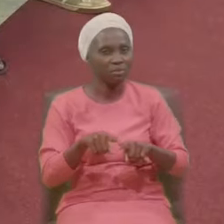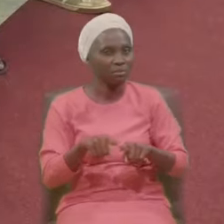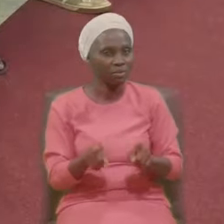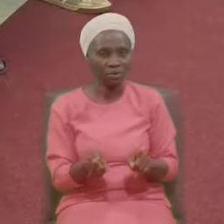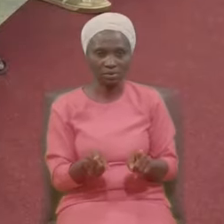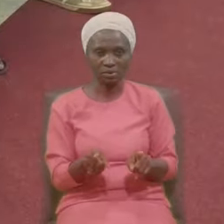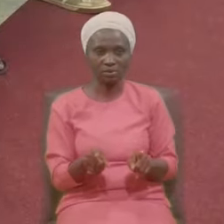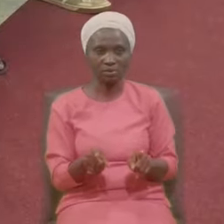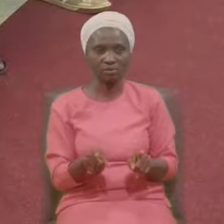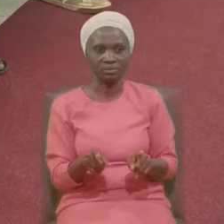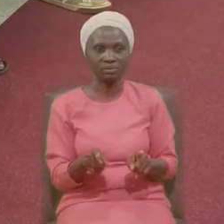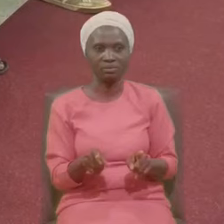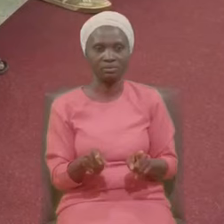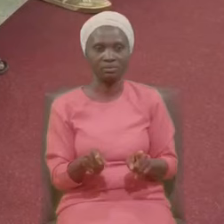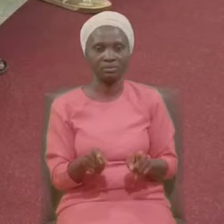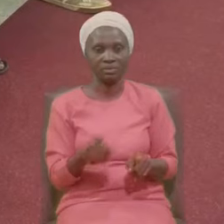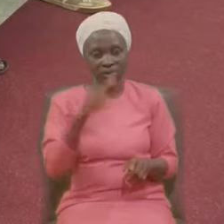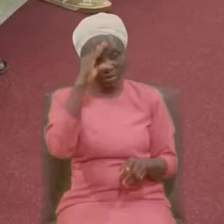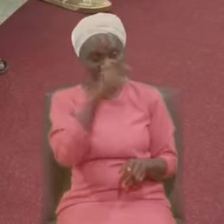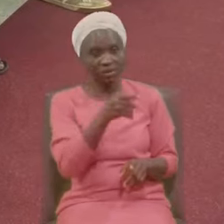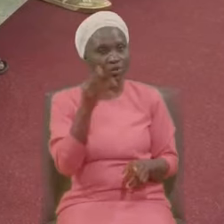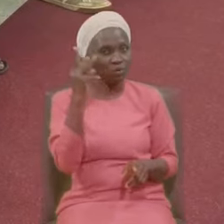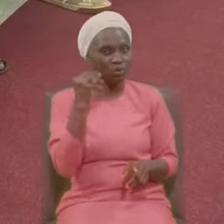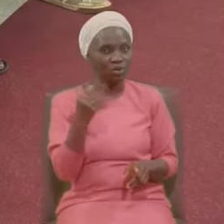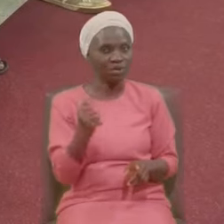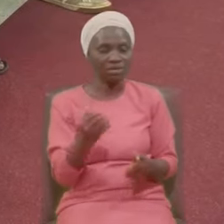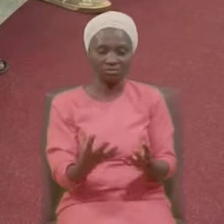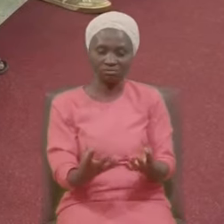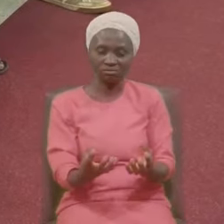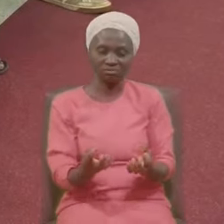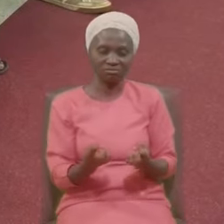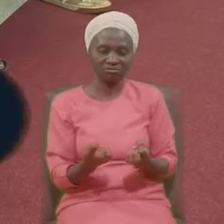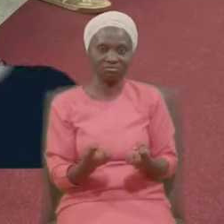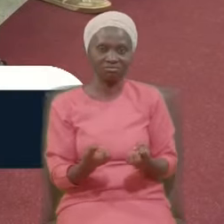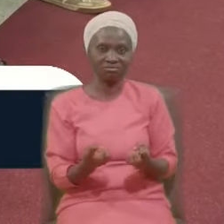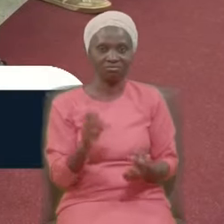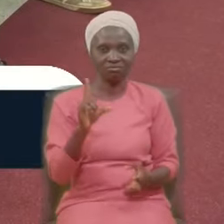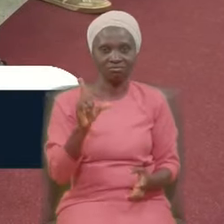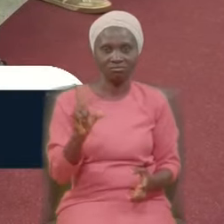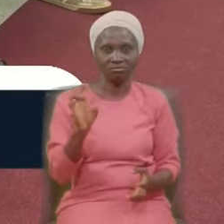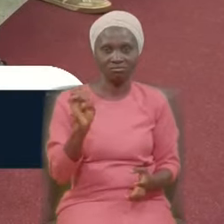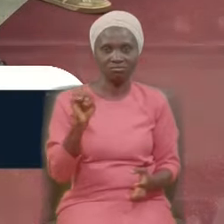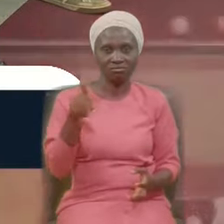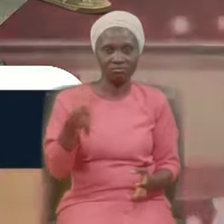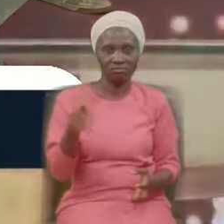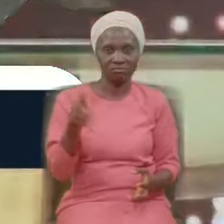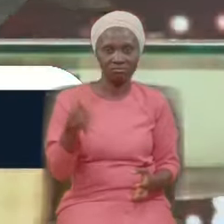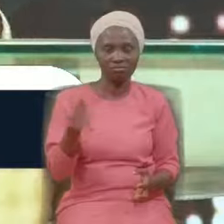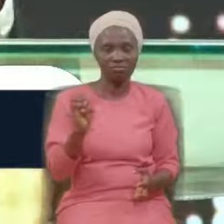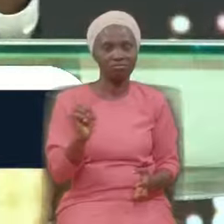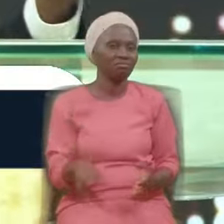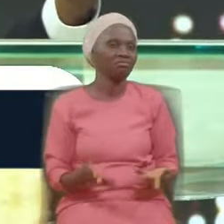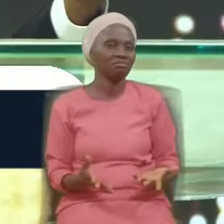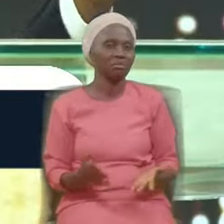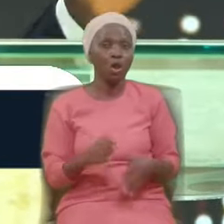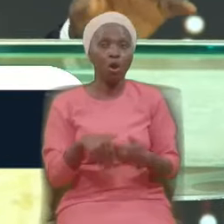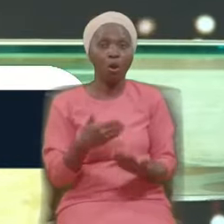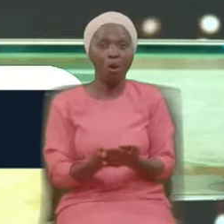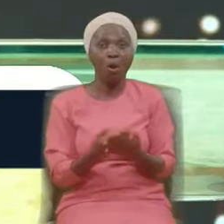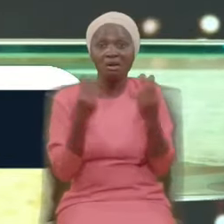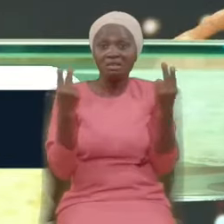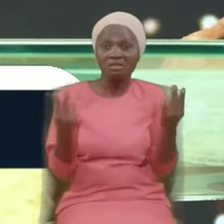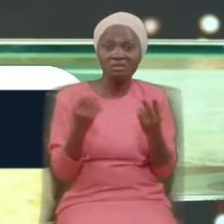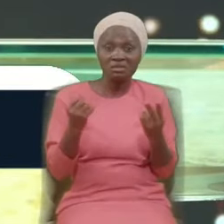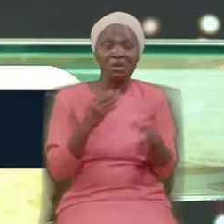But he was a leper. All the victories became nothing. All the